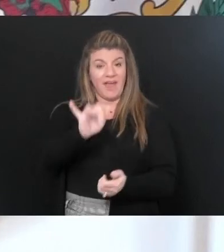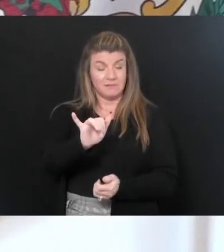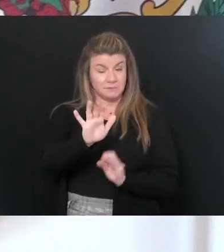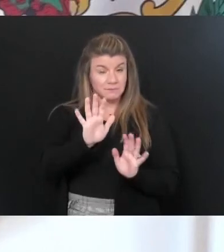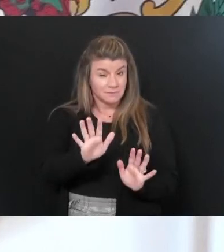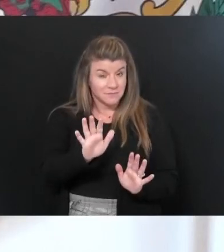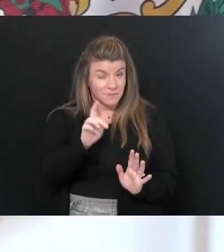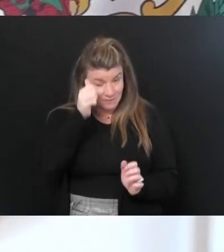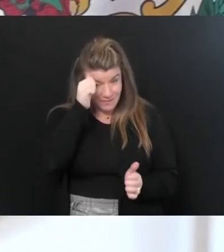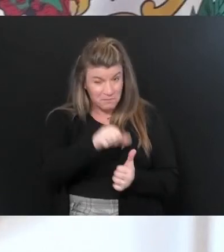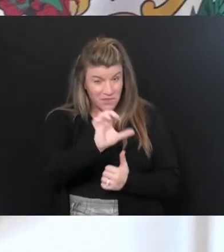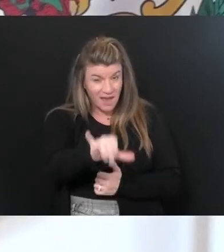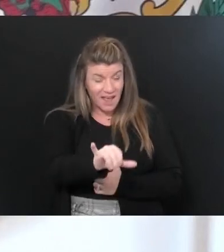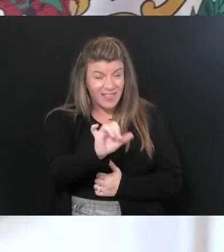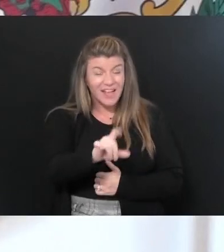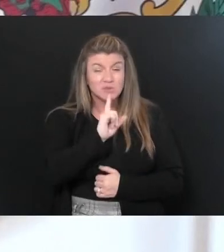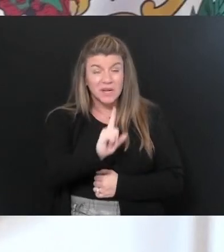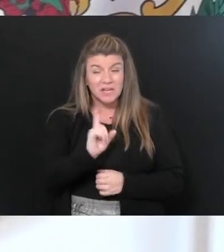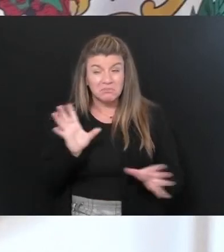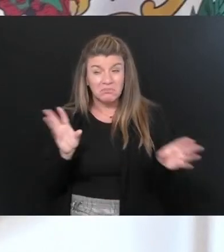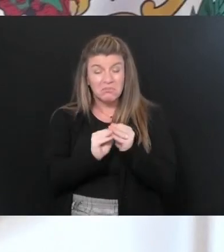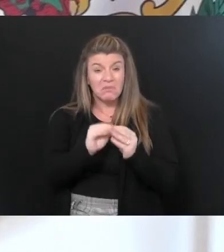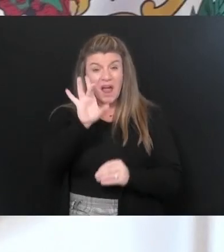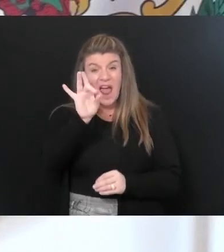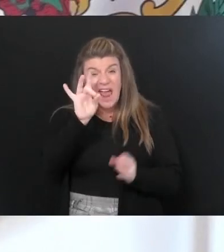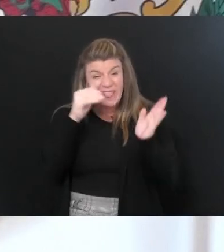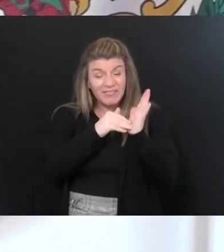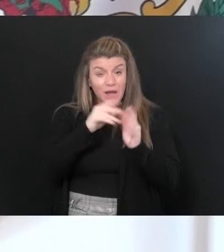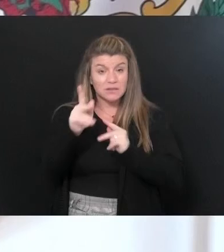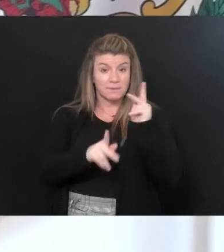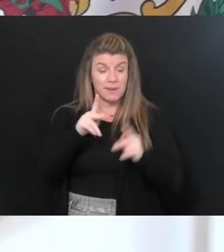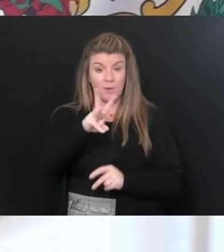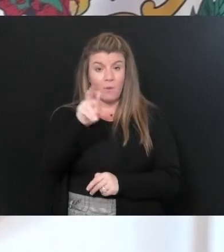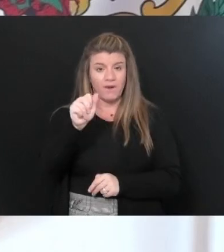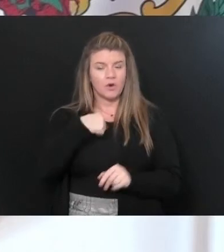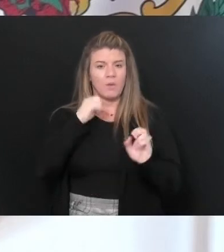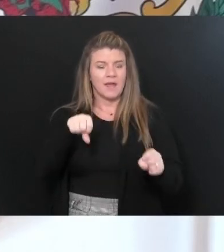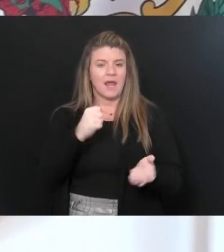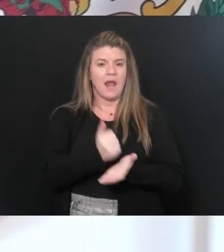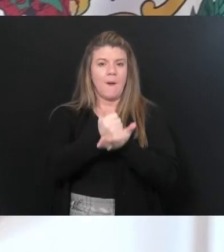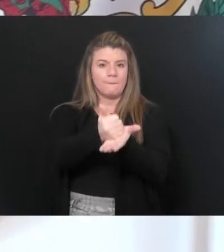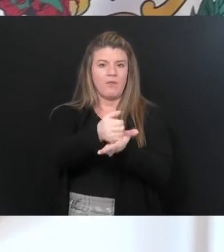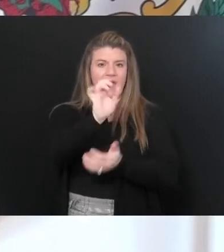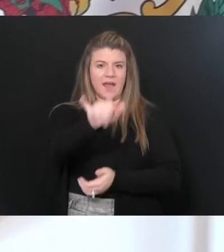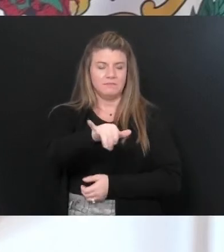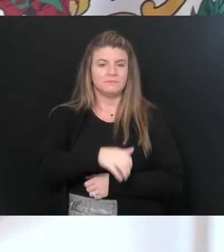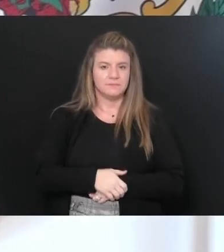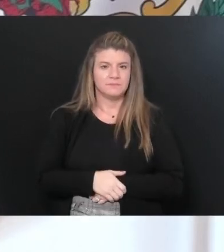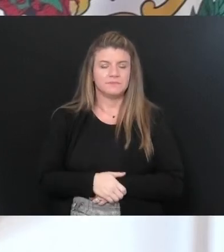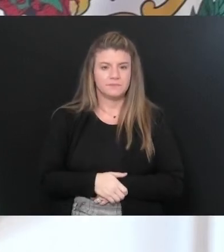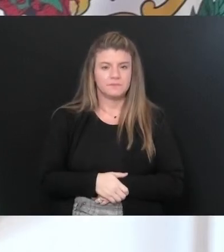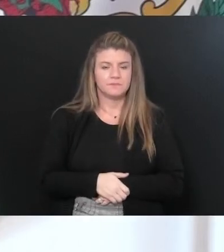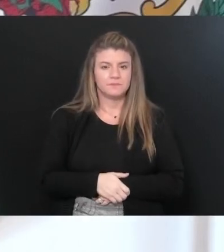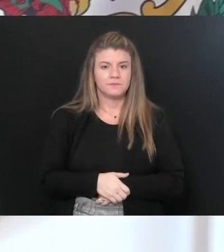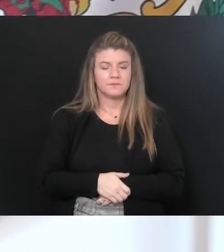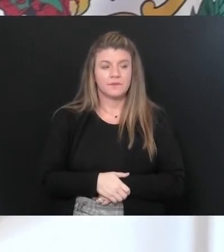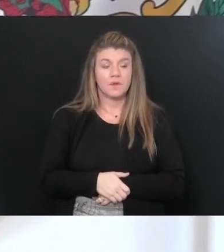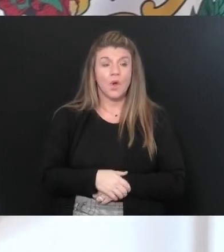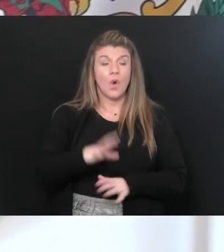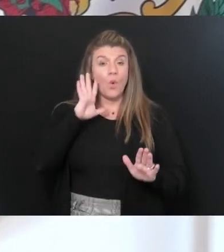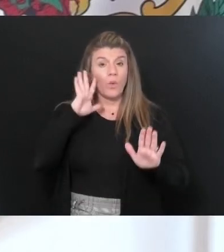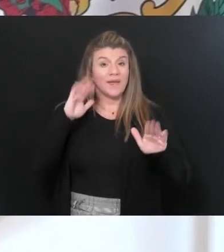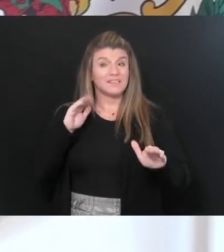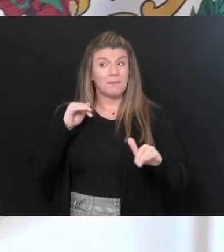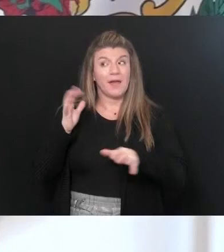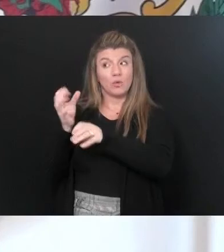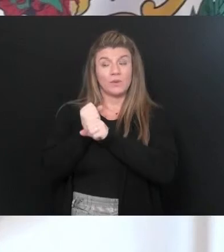that. You know, that's almost 8,000 people in West Virginia that we've been able to help with this. You know, we expect to